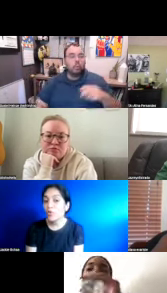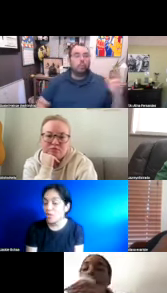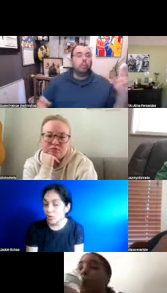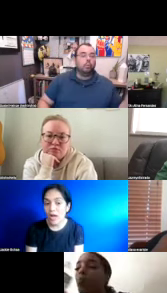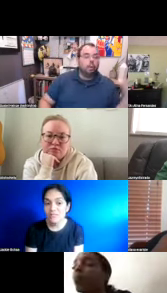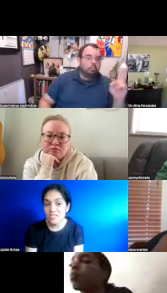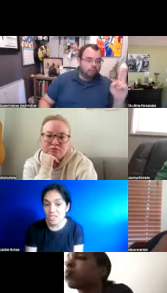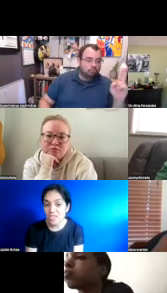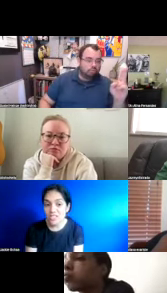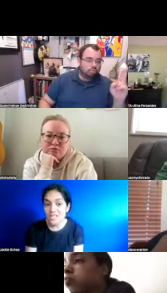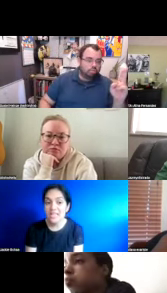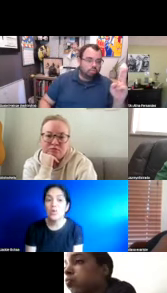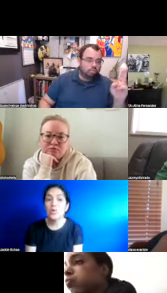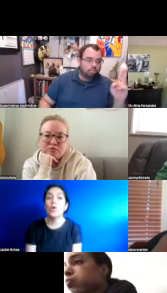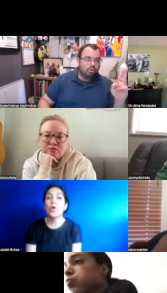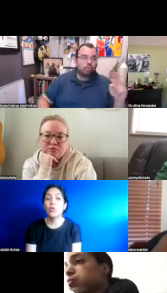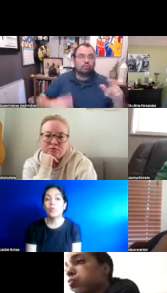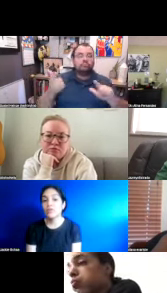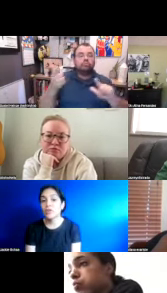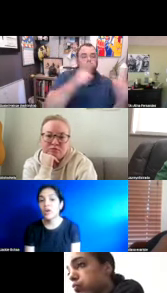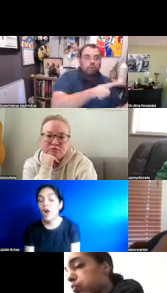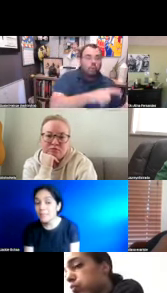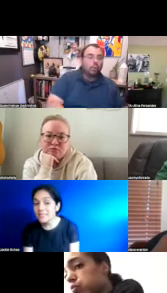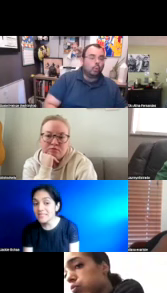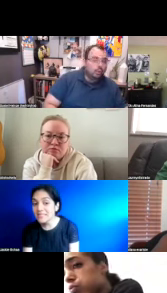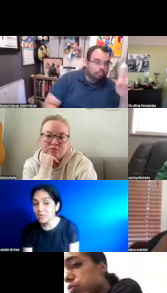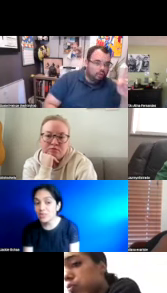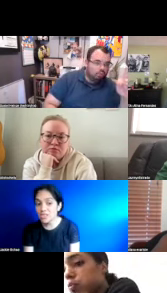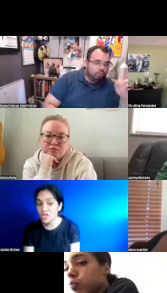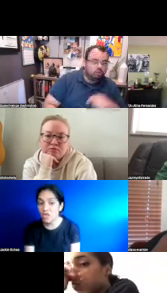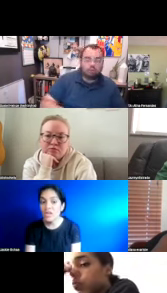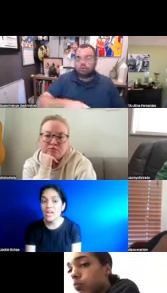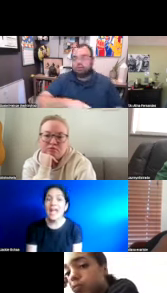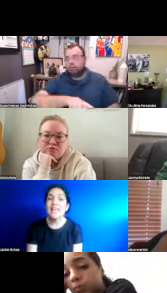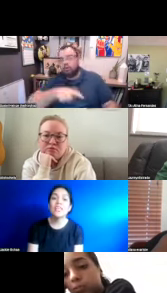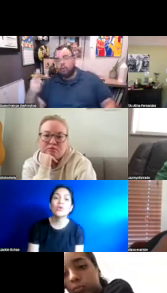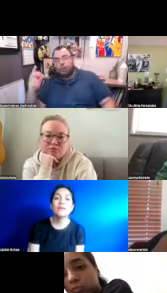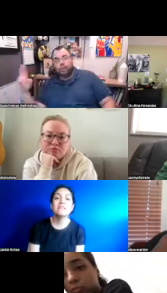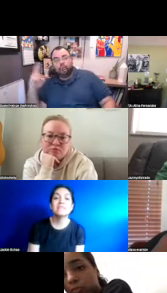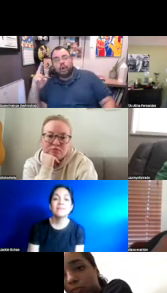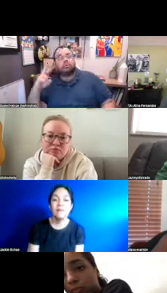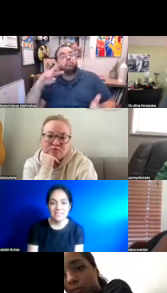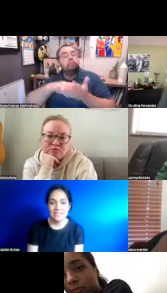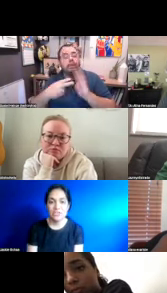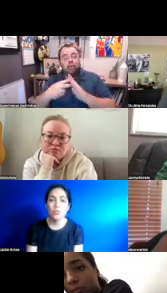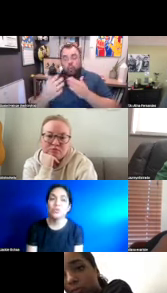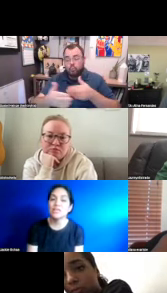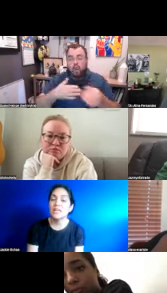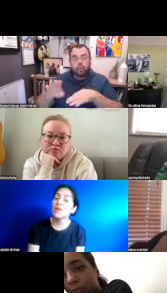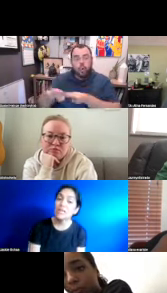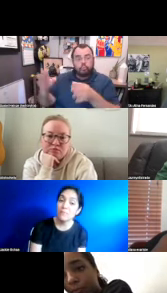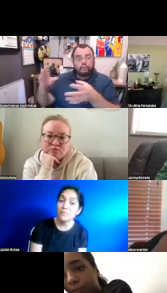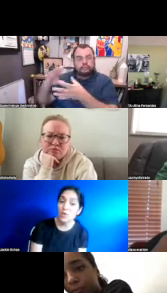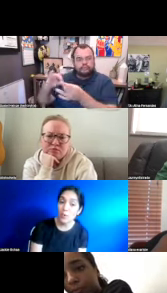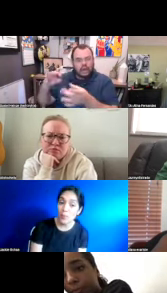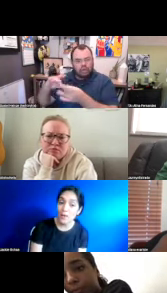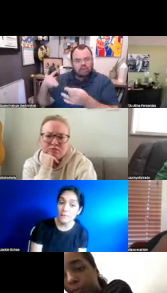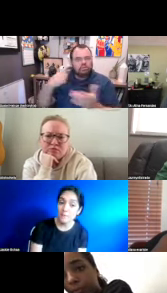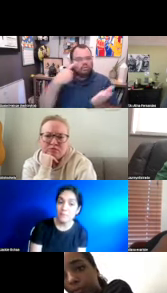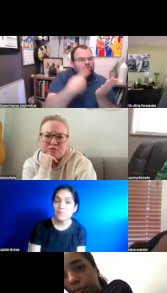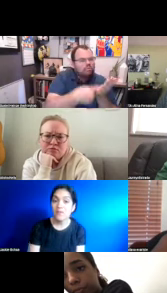for, you'll have discussions, and then we'll open for comments with each other, and then there'll be debates. So we'll say, give me